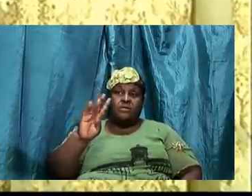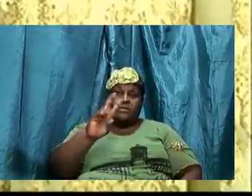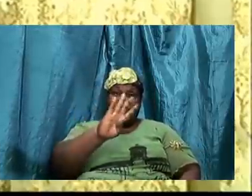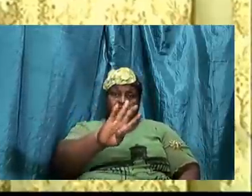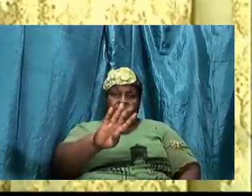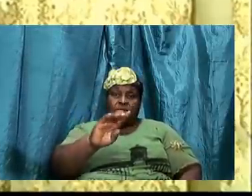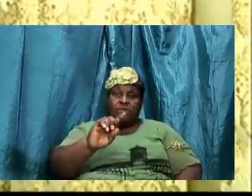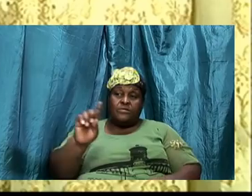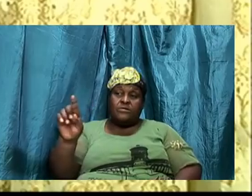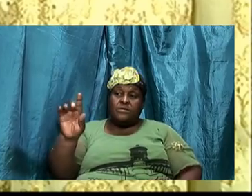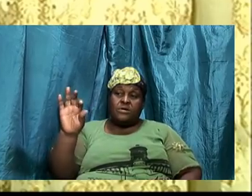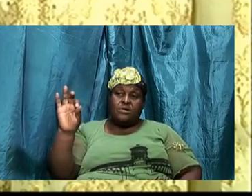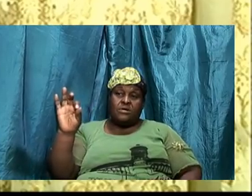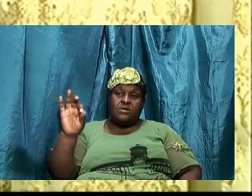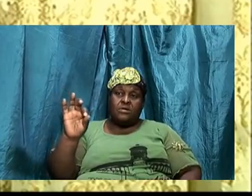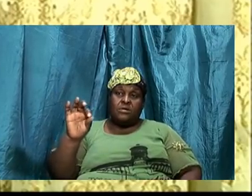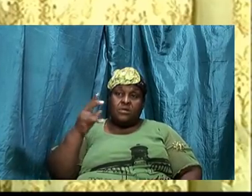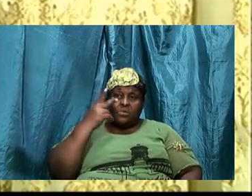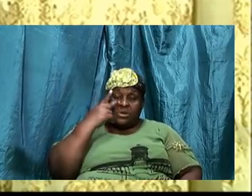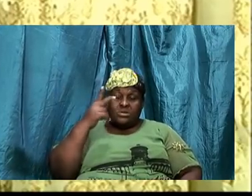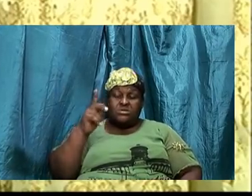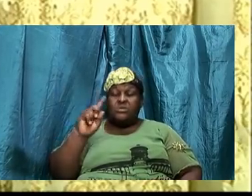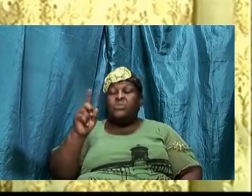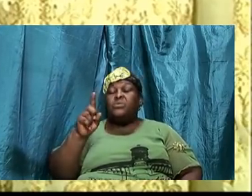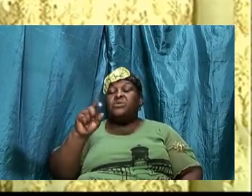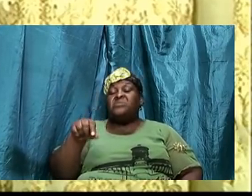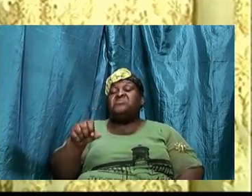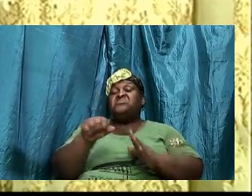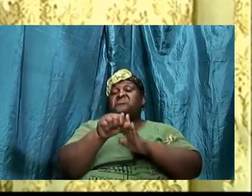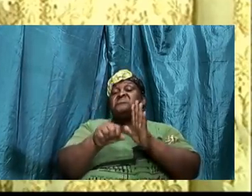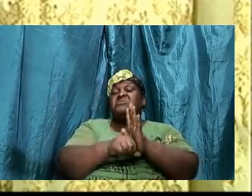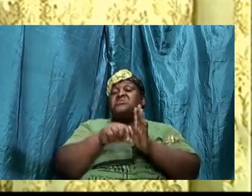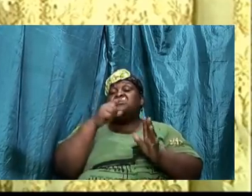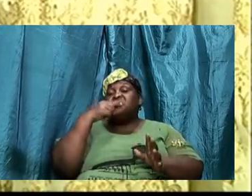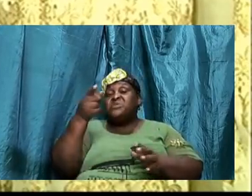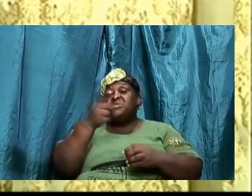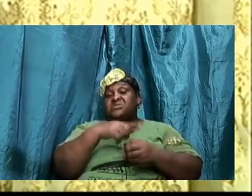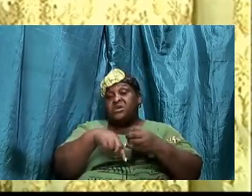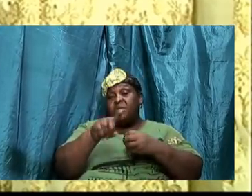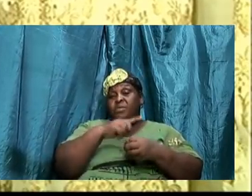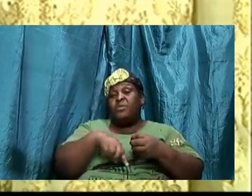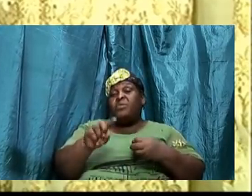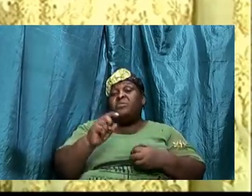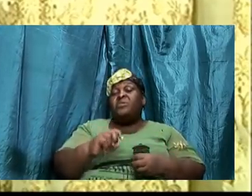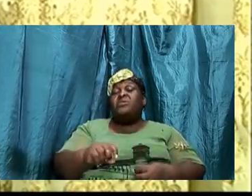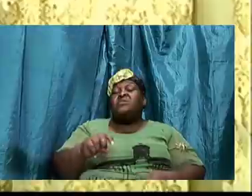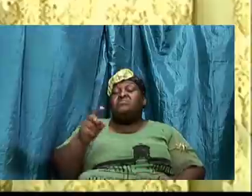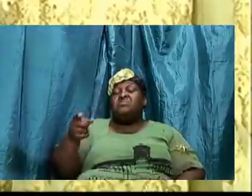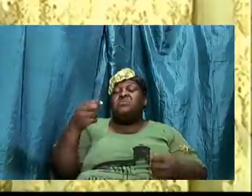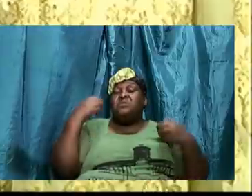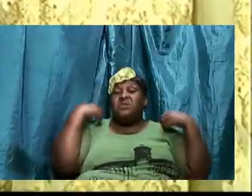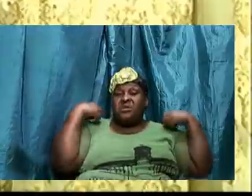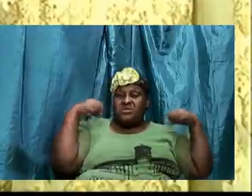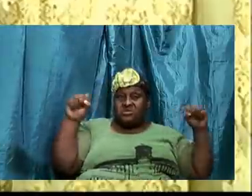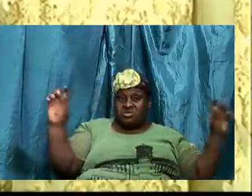9, we would see where these scriptures talk about the seraphims.